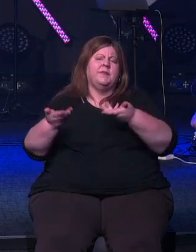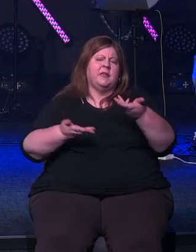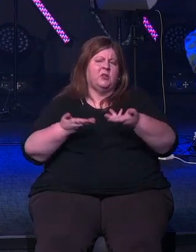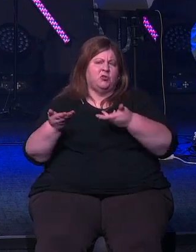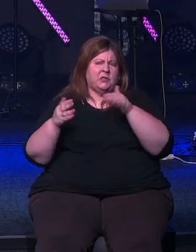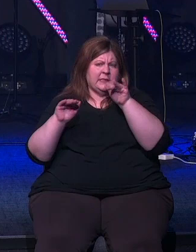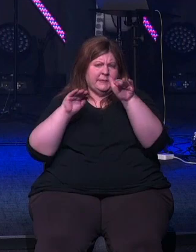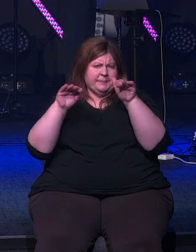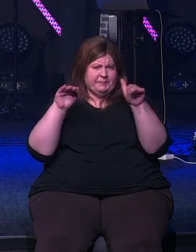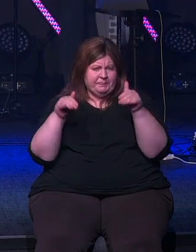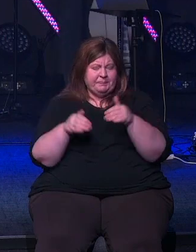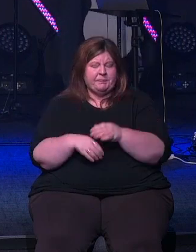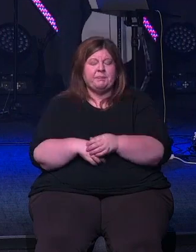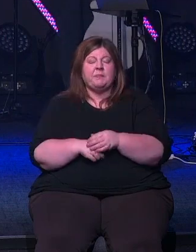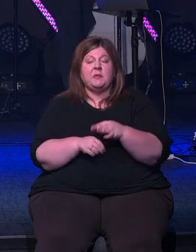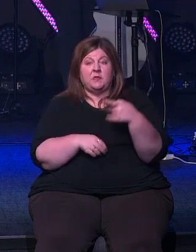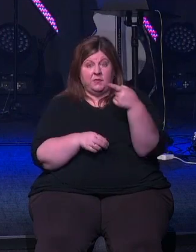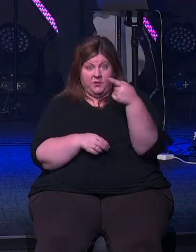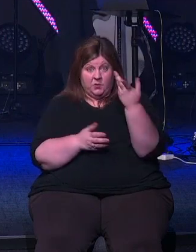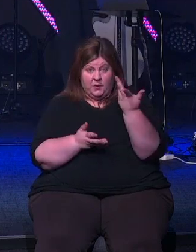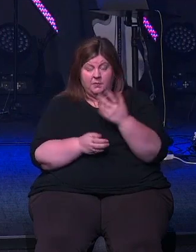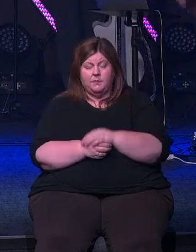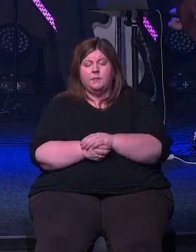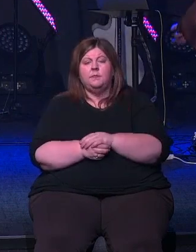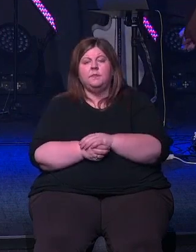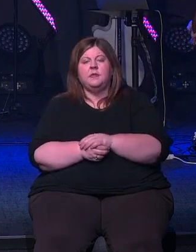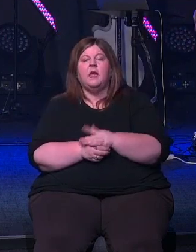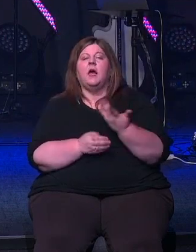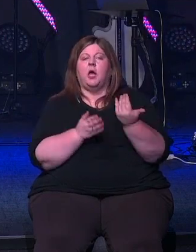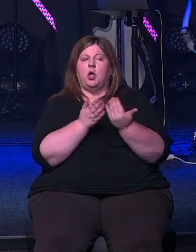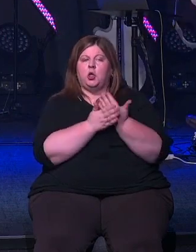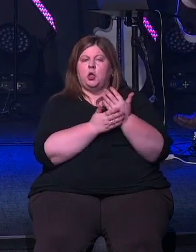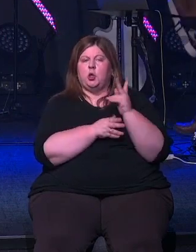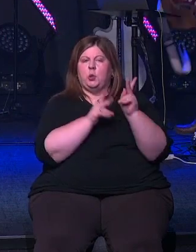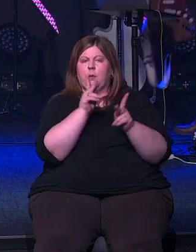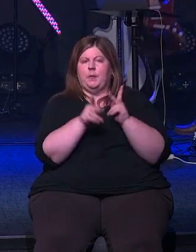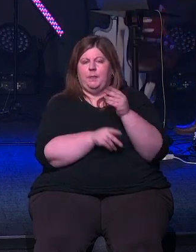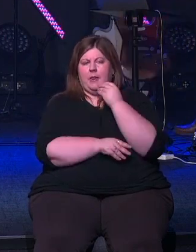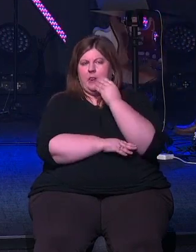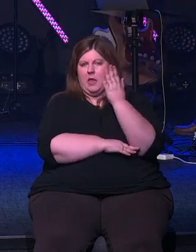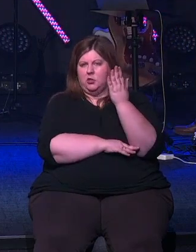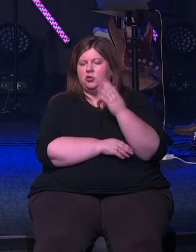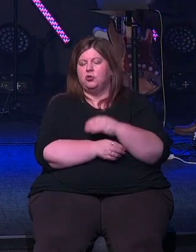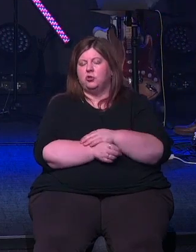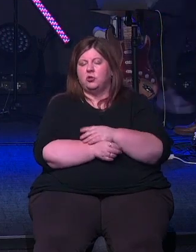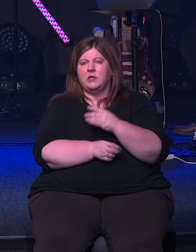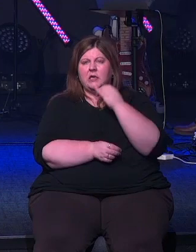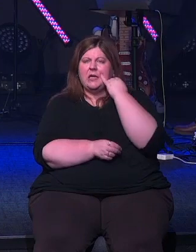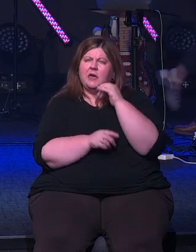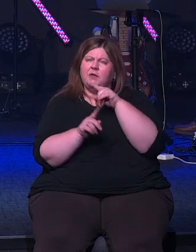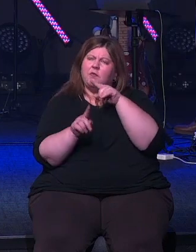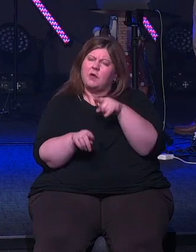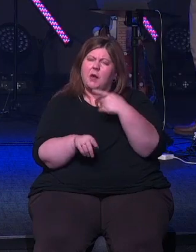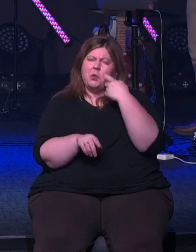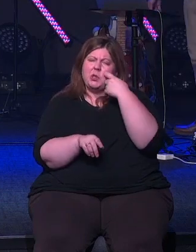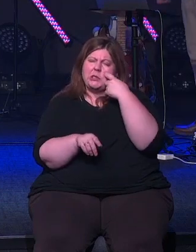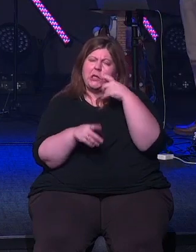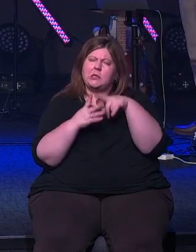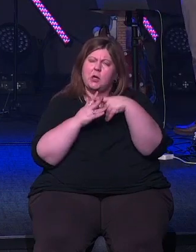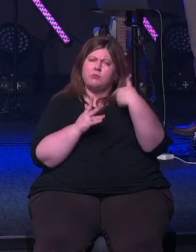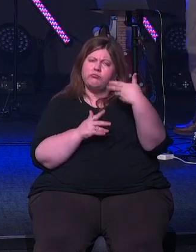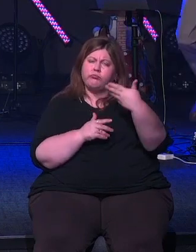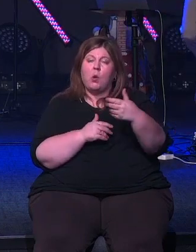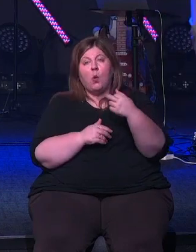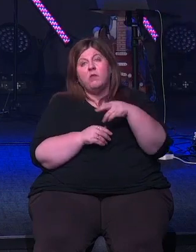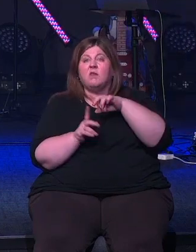like to extend to you guys. The first of which is for our newcomers lunch. So if you are new to Frontline, or you've been coming a little